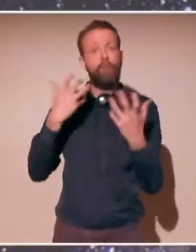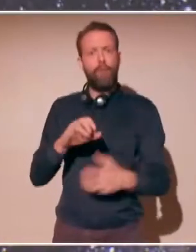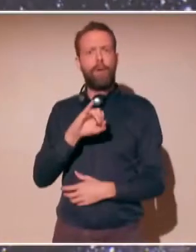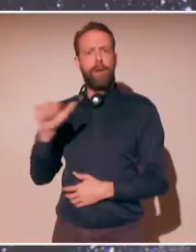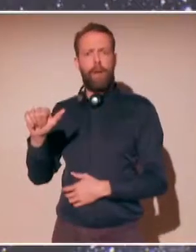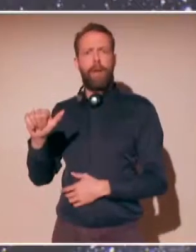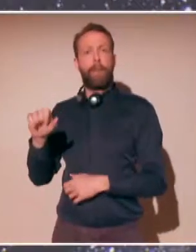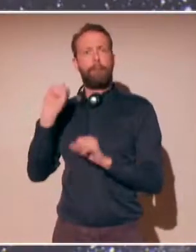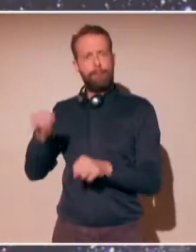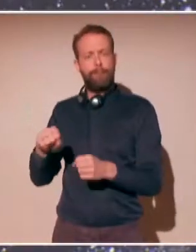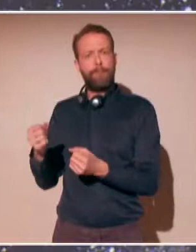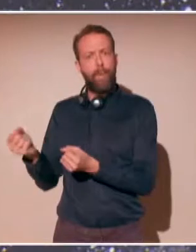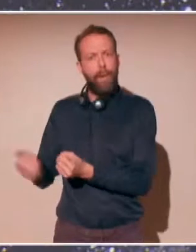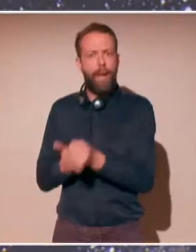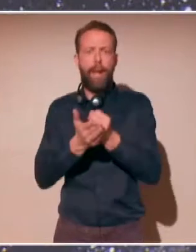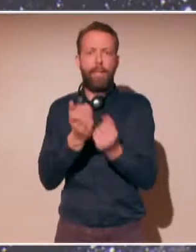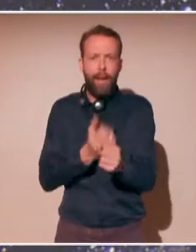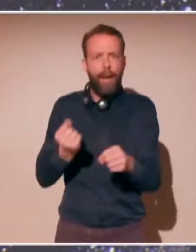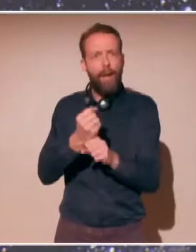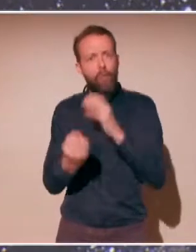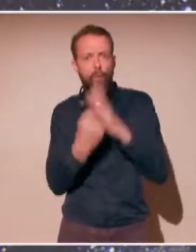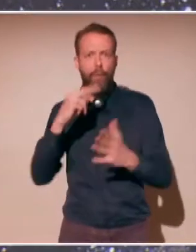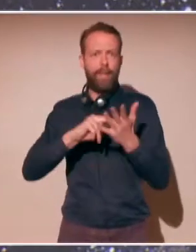positions and do jobs that don't understand, that don't